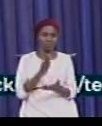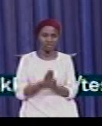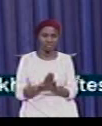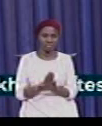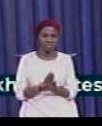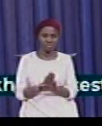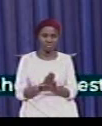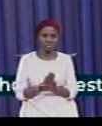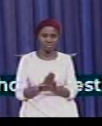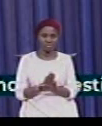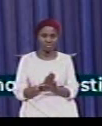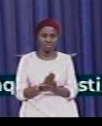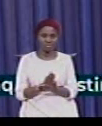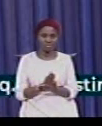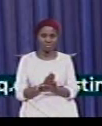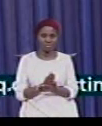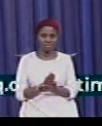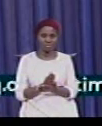and